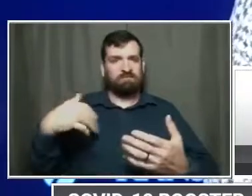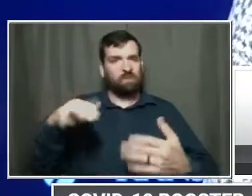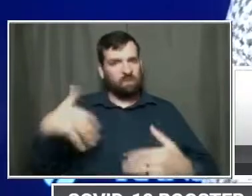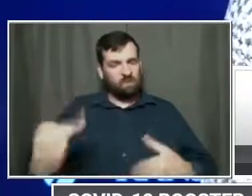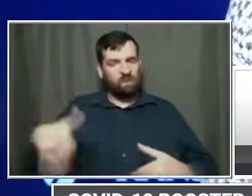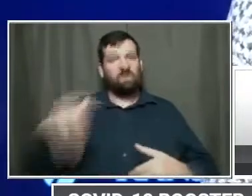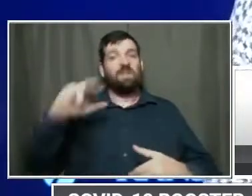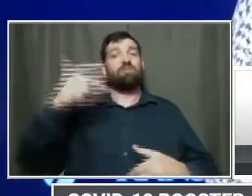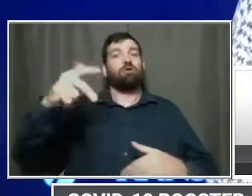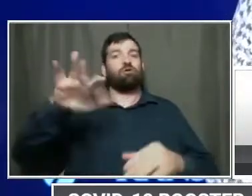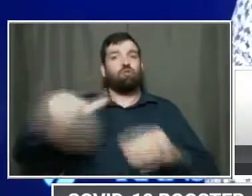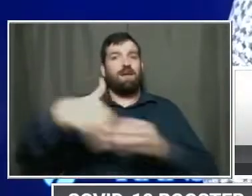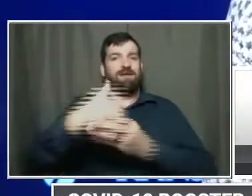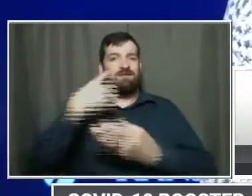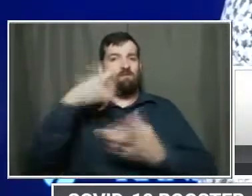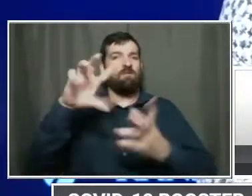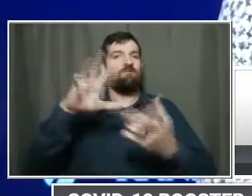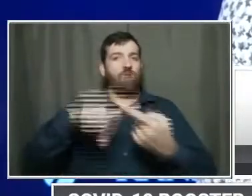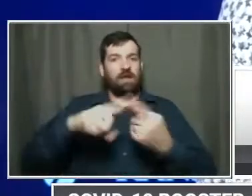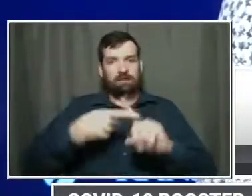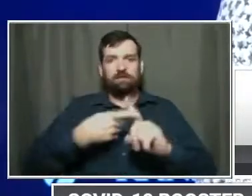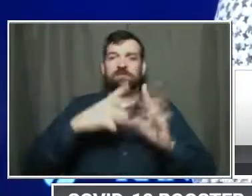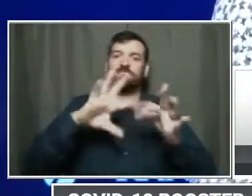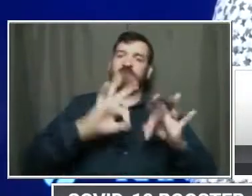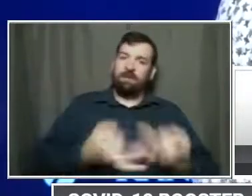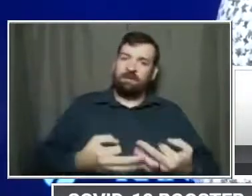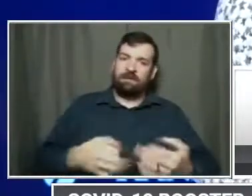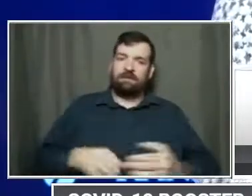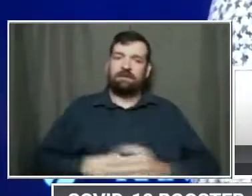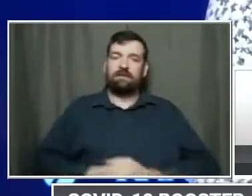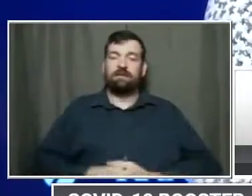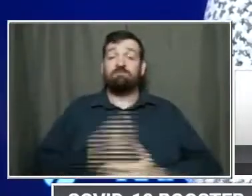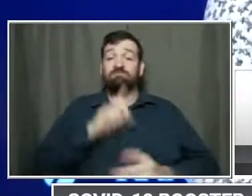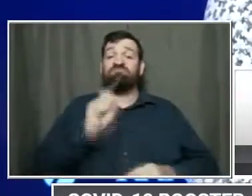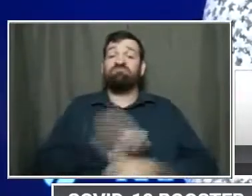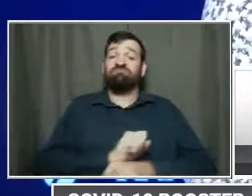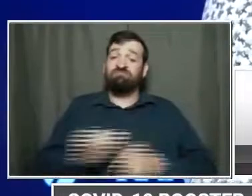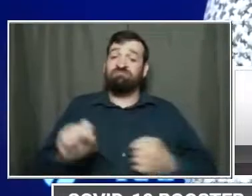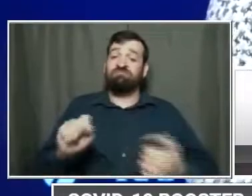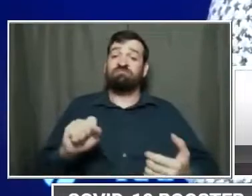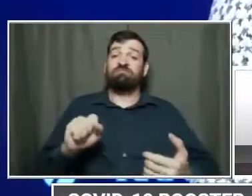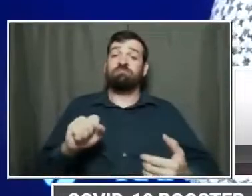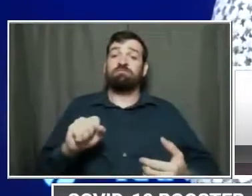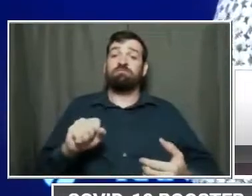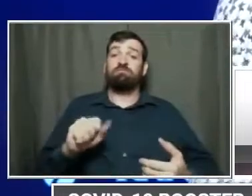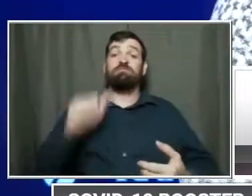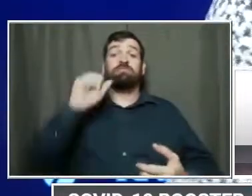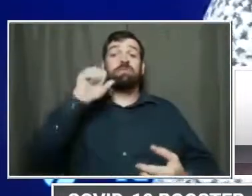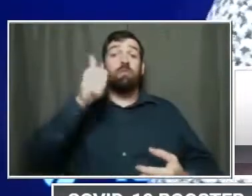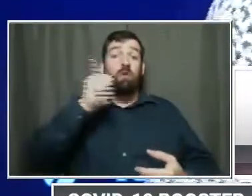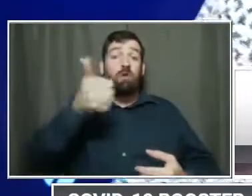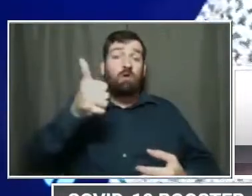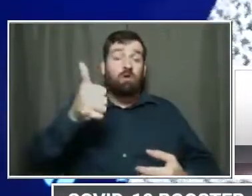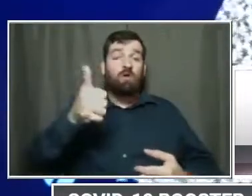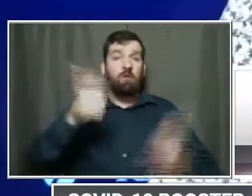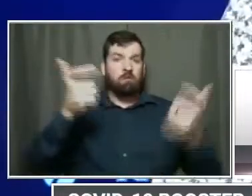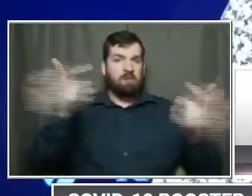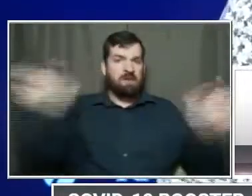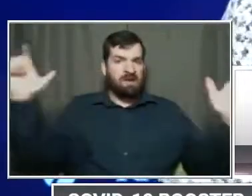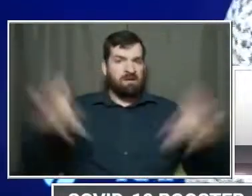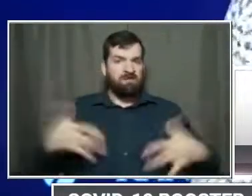officiated this year, friends and family. I actually get to come home for tomorrow. We're doing this huge event called Sneaker